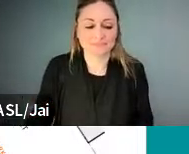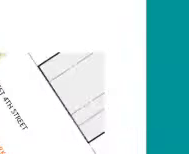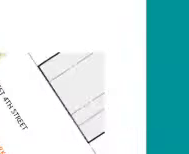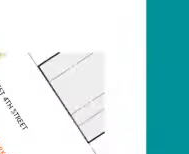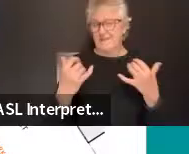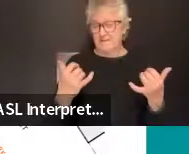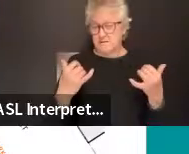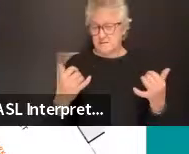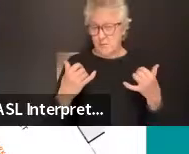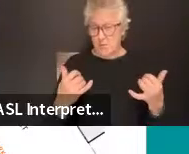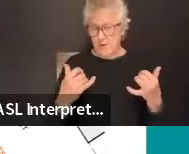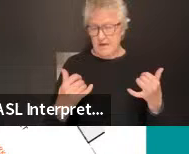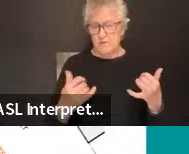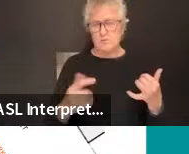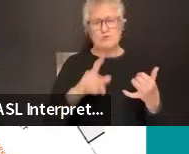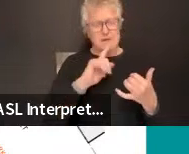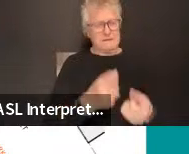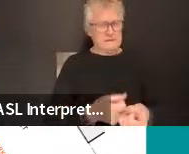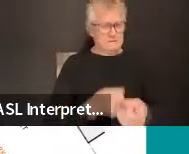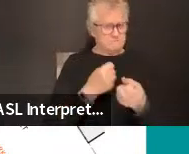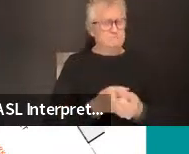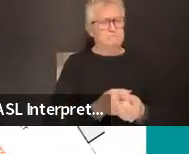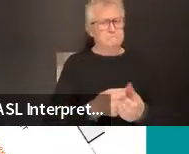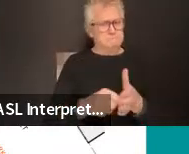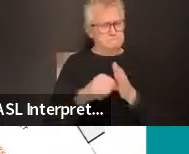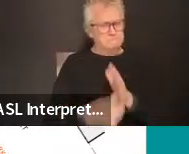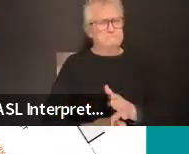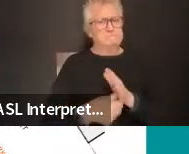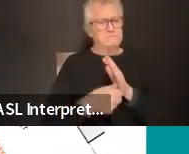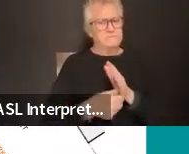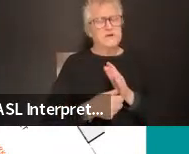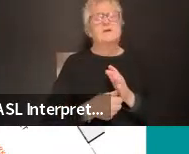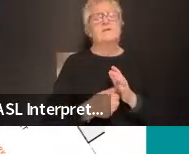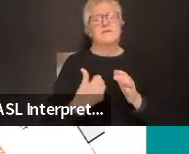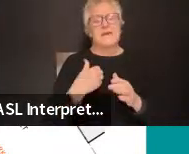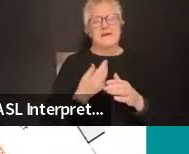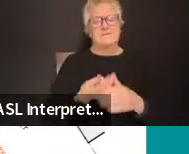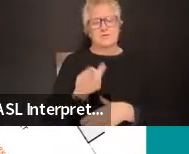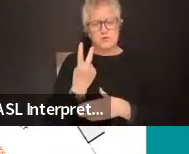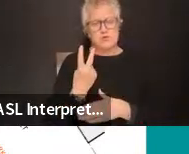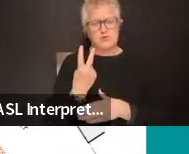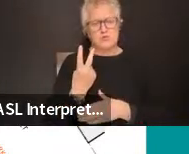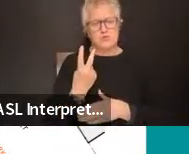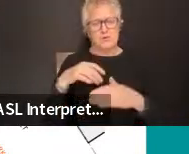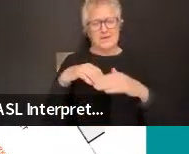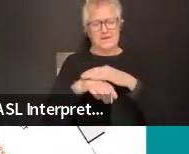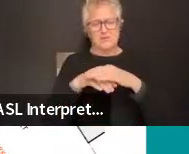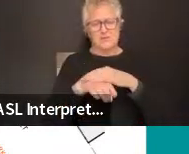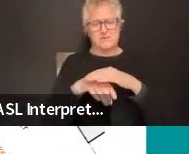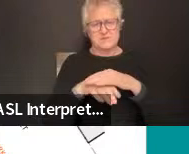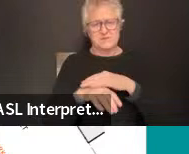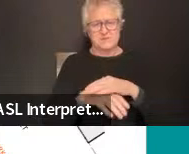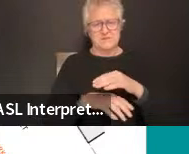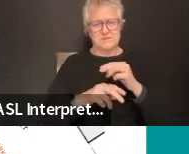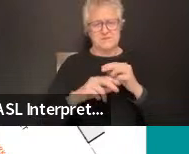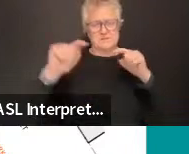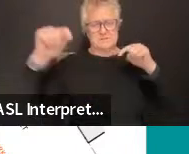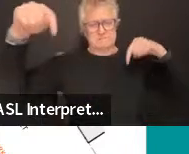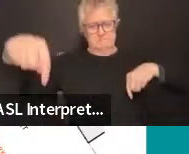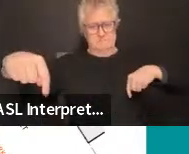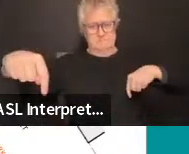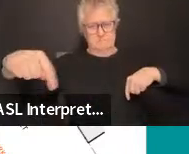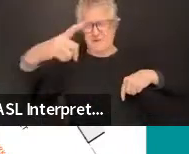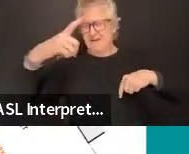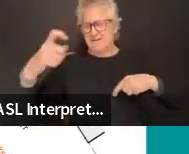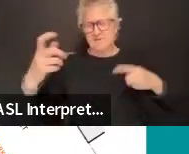elevators, because we're not expecting people to walk up 70 feet. Those of you in the icebreaker that said physical